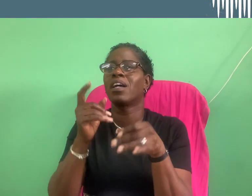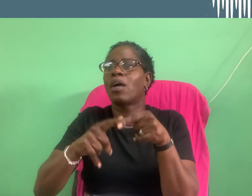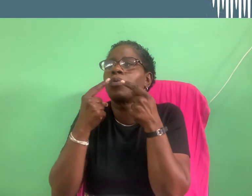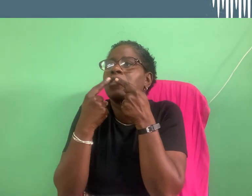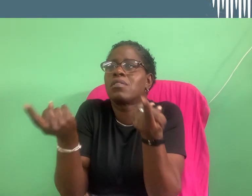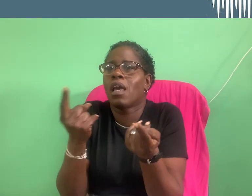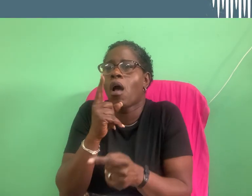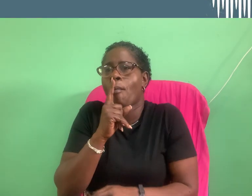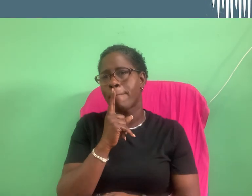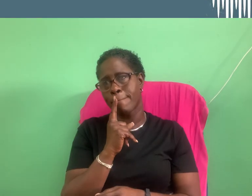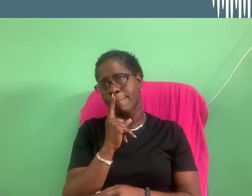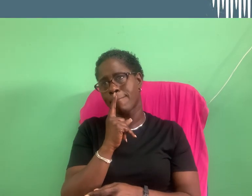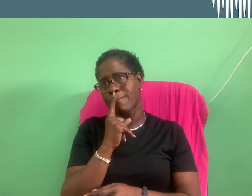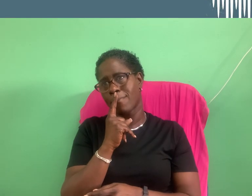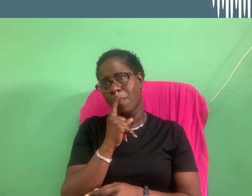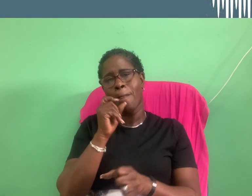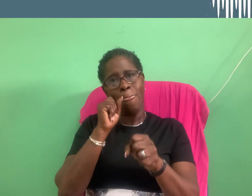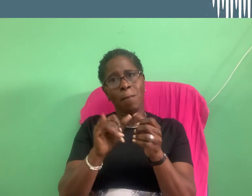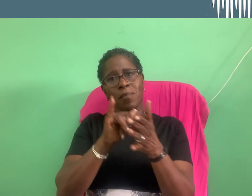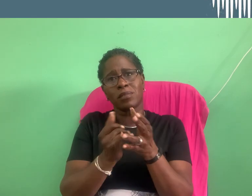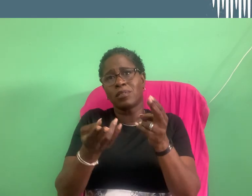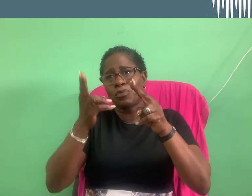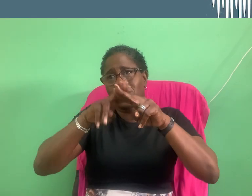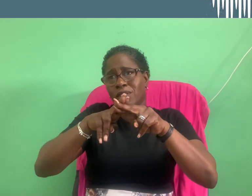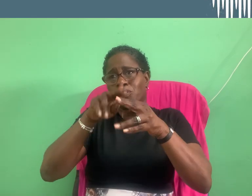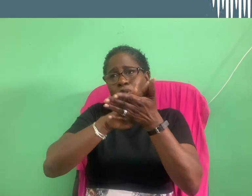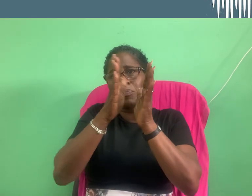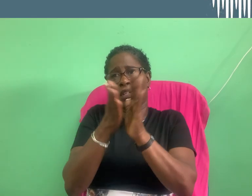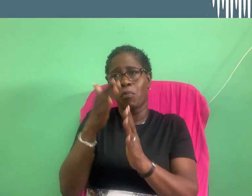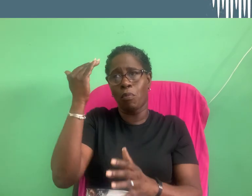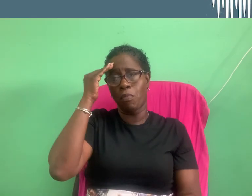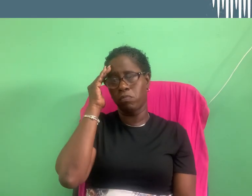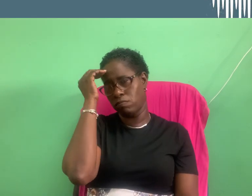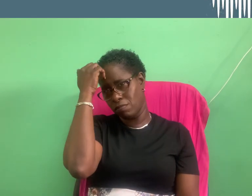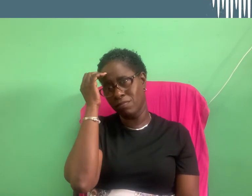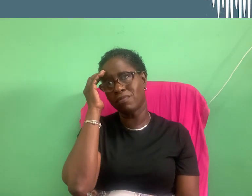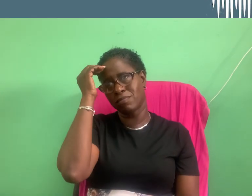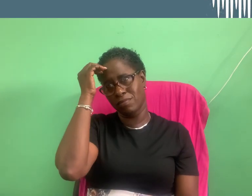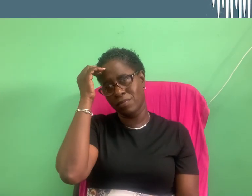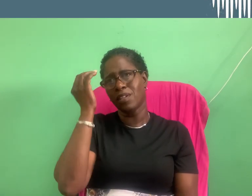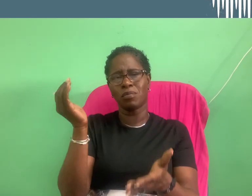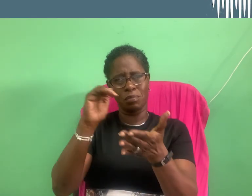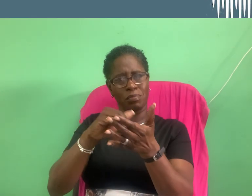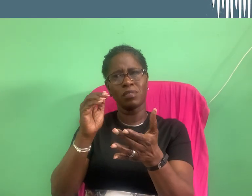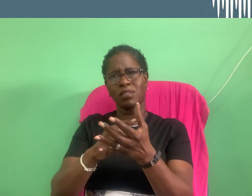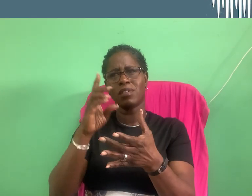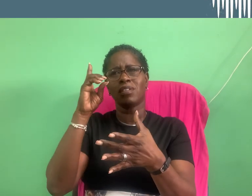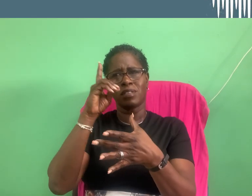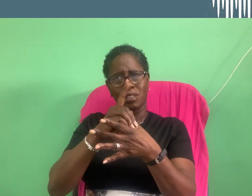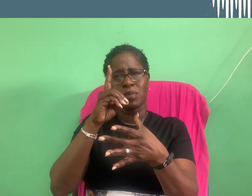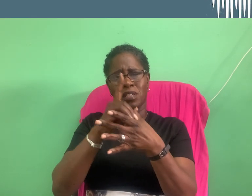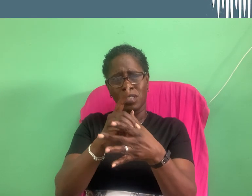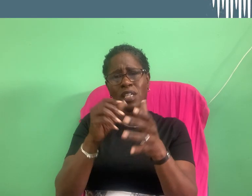And it significantly increases the vulnerabilities. And we also know that disability is often comorbid